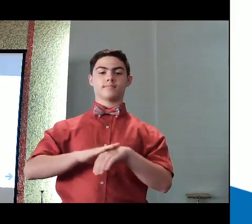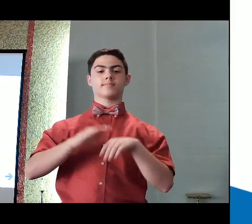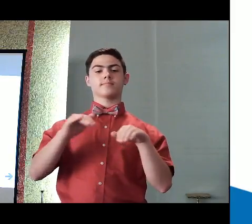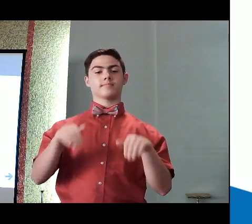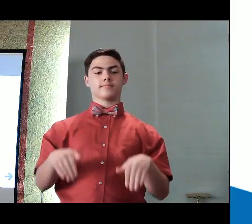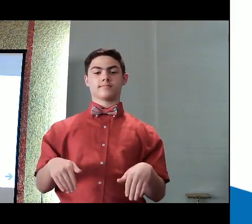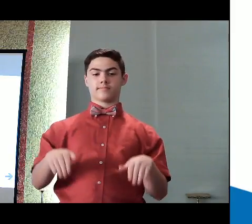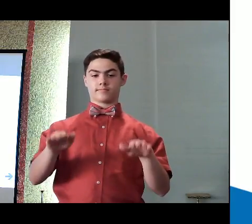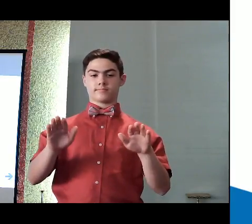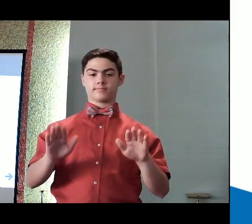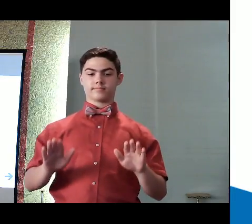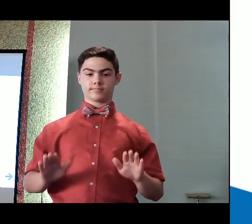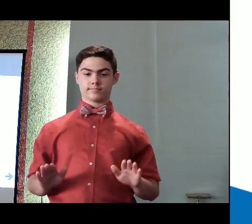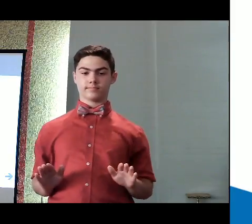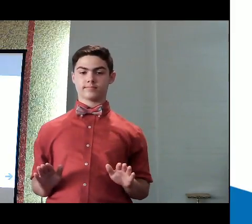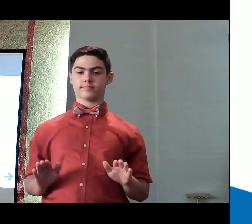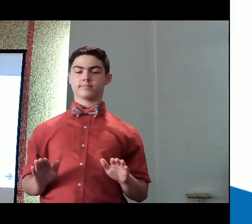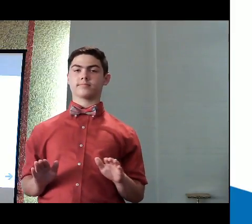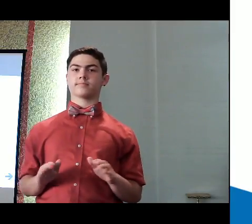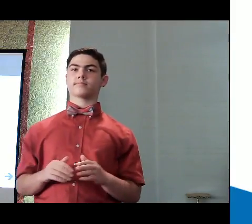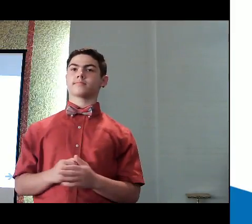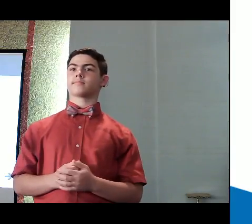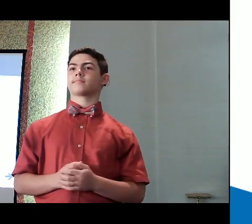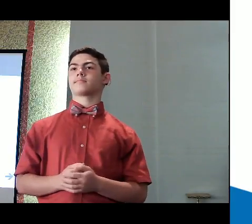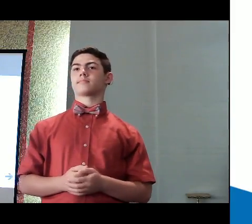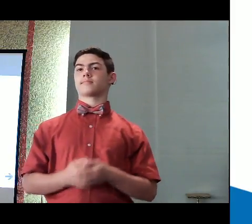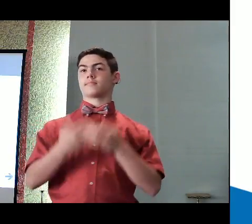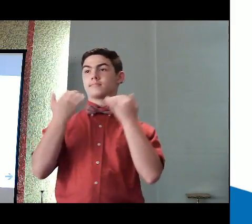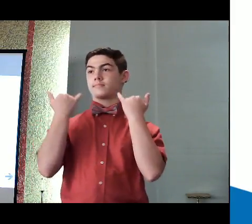Lamb seated on the